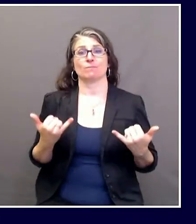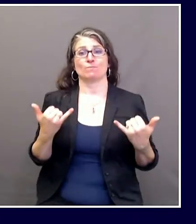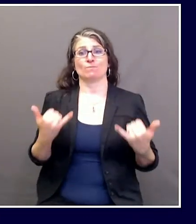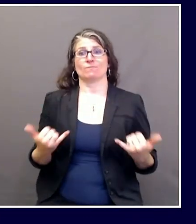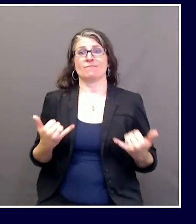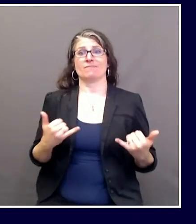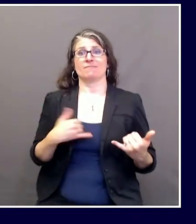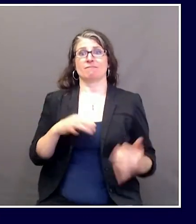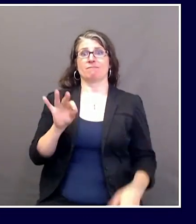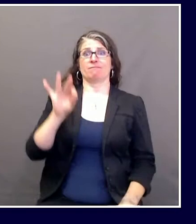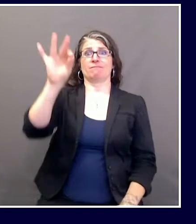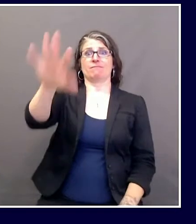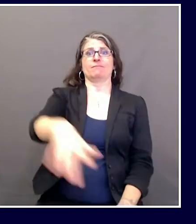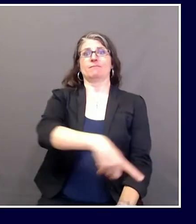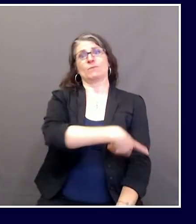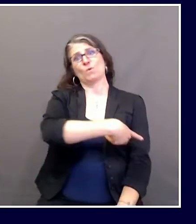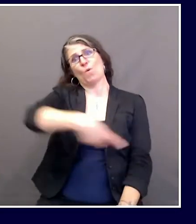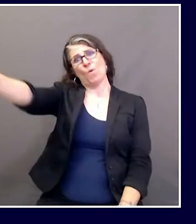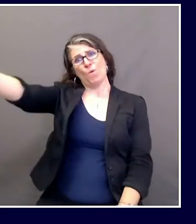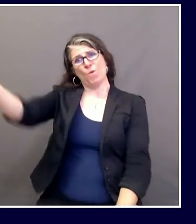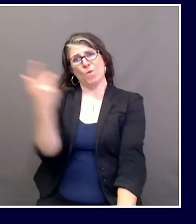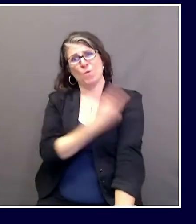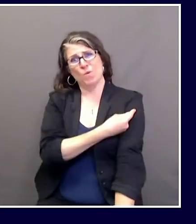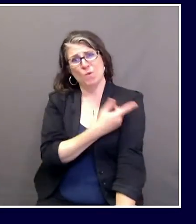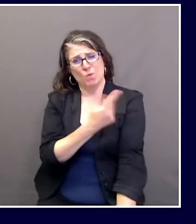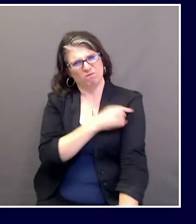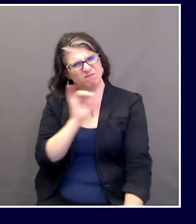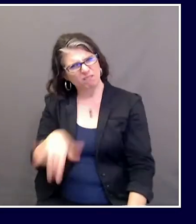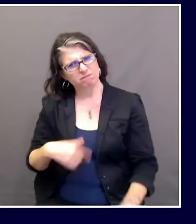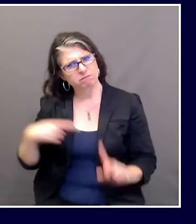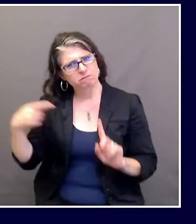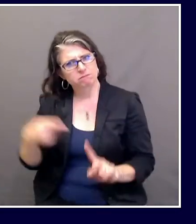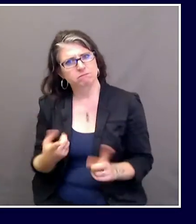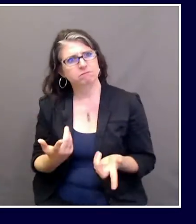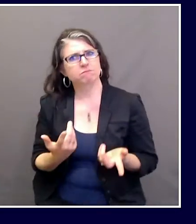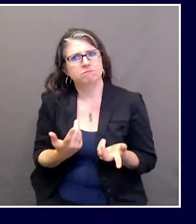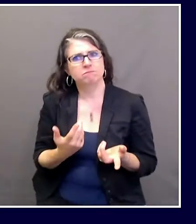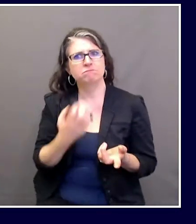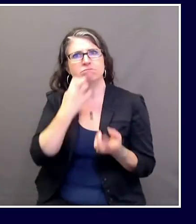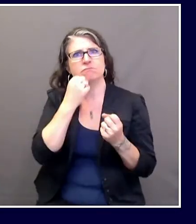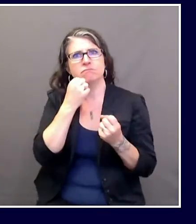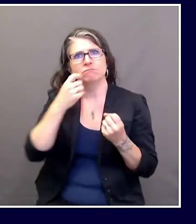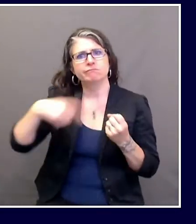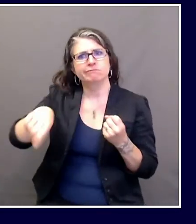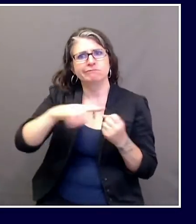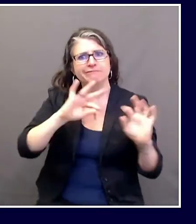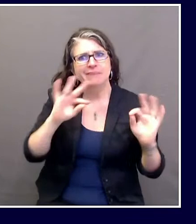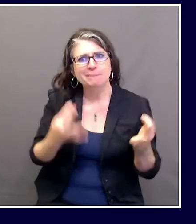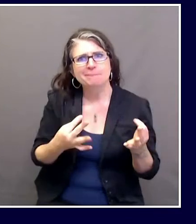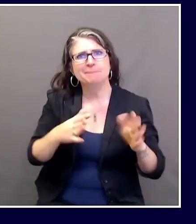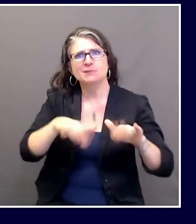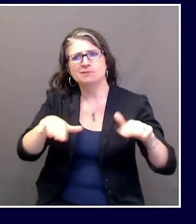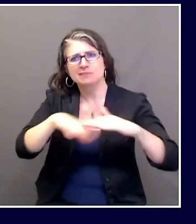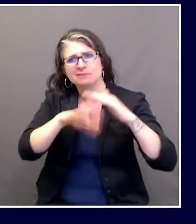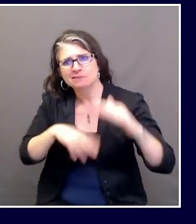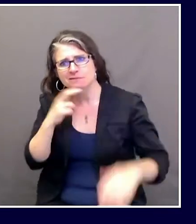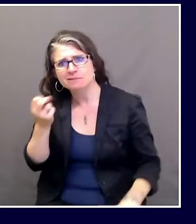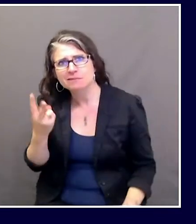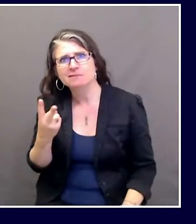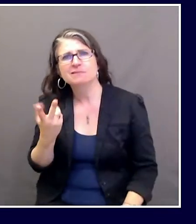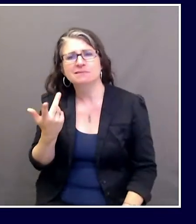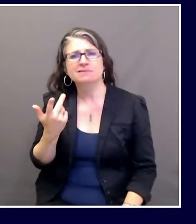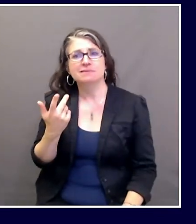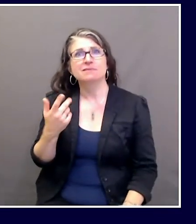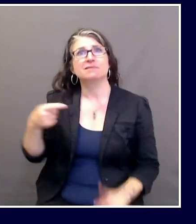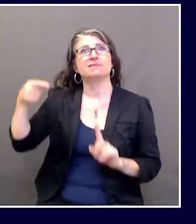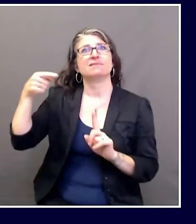and I know your question, Eric, was about parents and close family members, but truly one of the things that everyone in Maine can